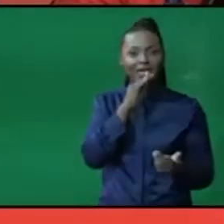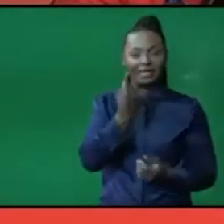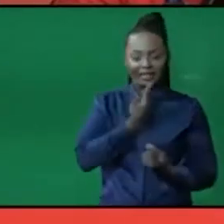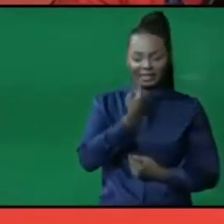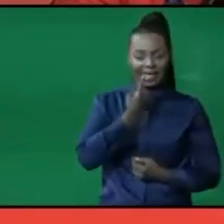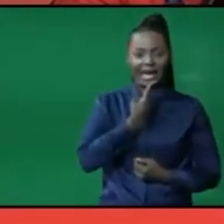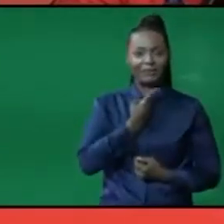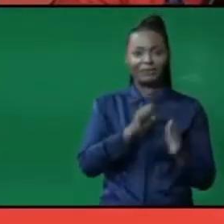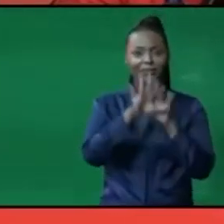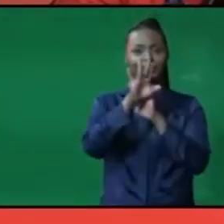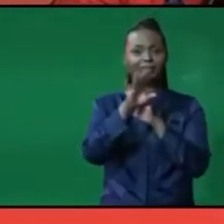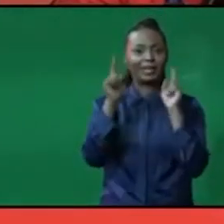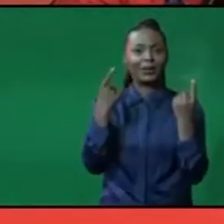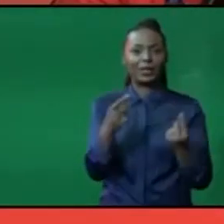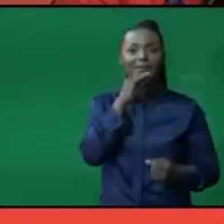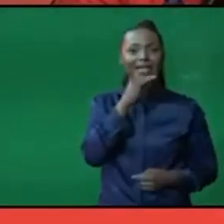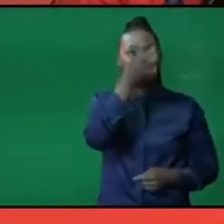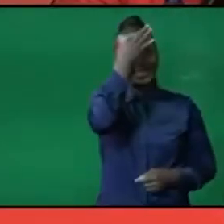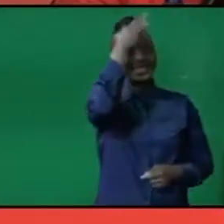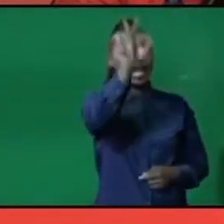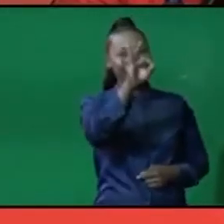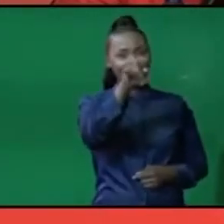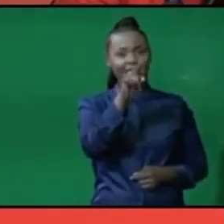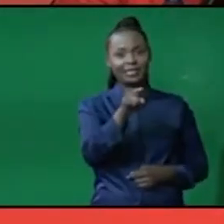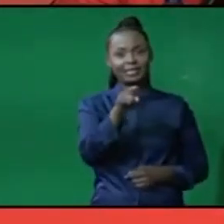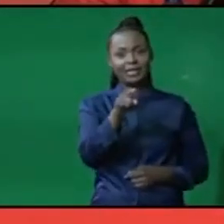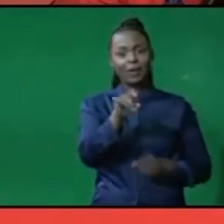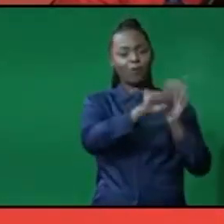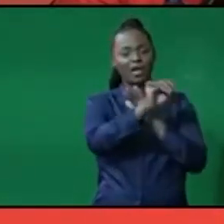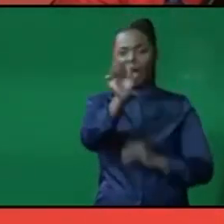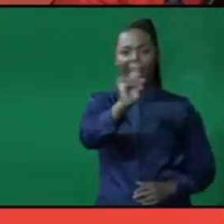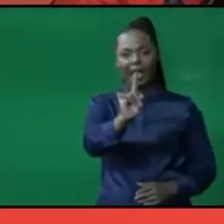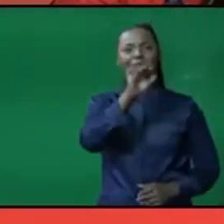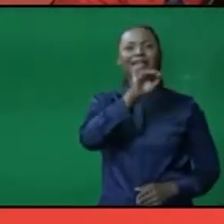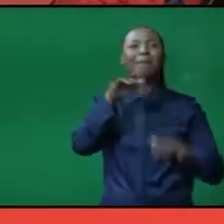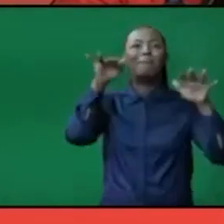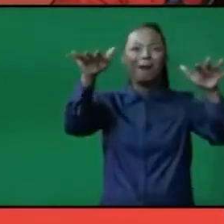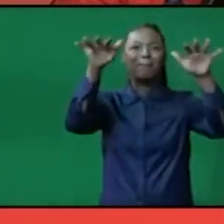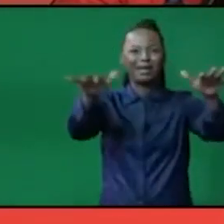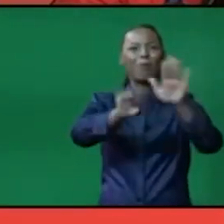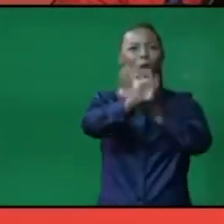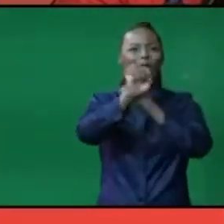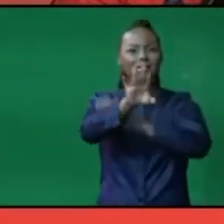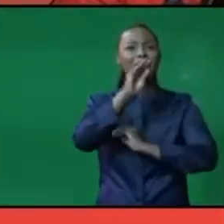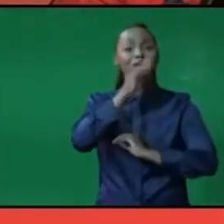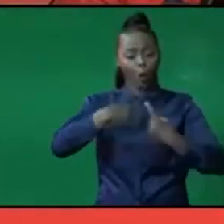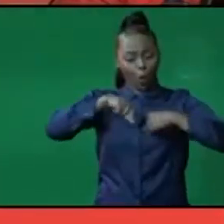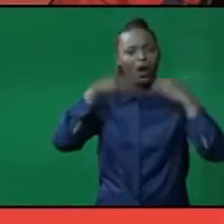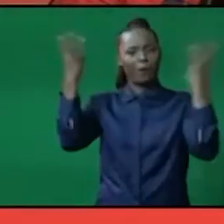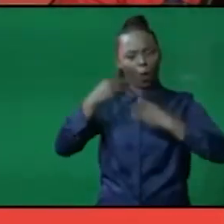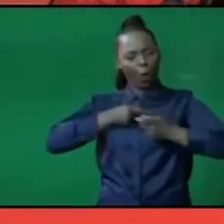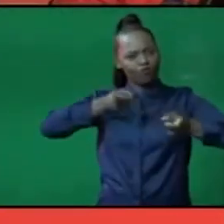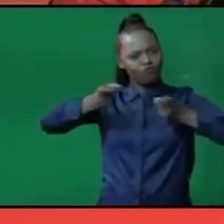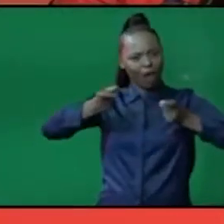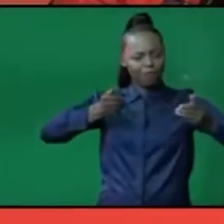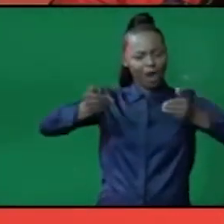not a state broadcaster. It's a public broadcaster, which means it's owned by us, the public. That's